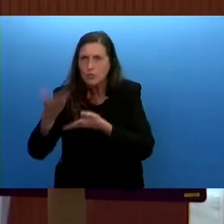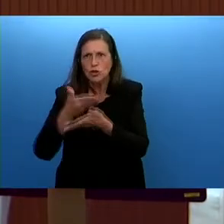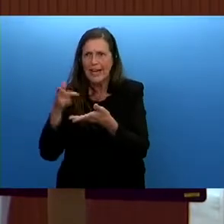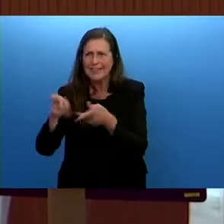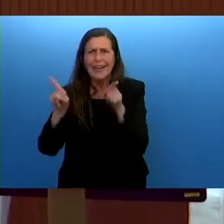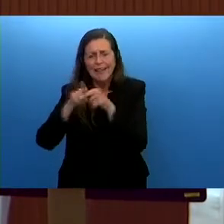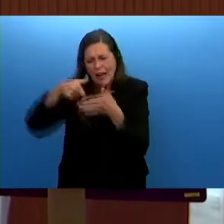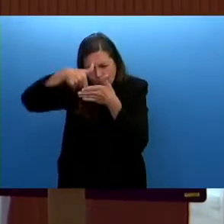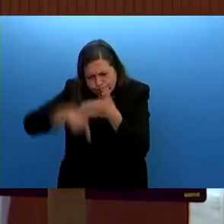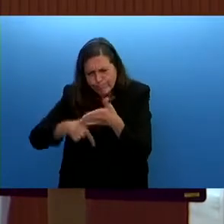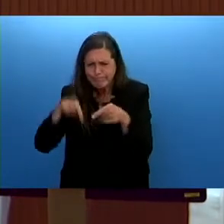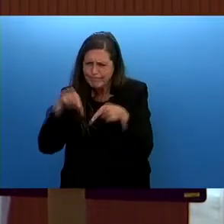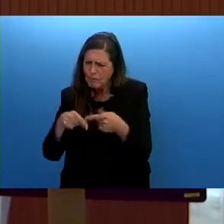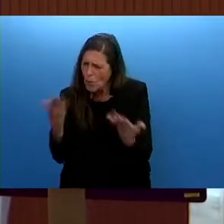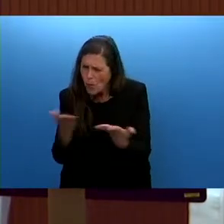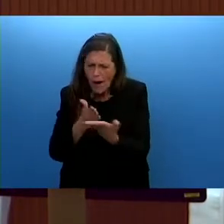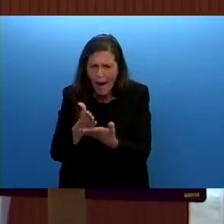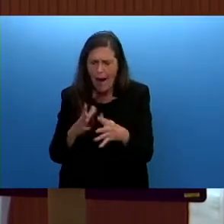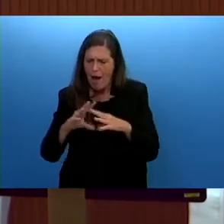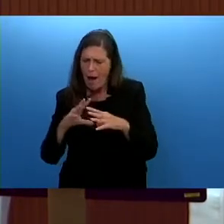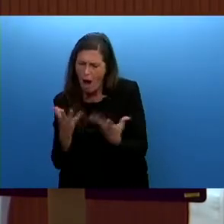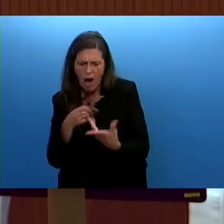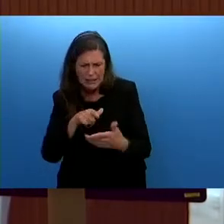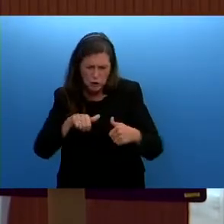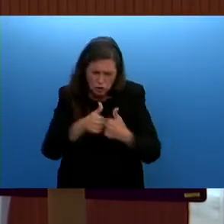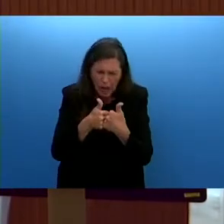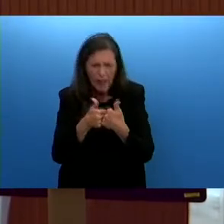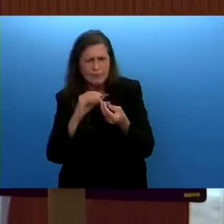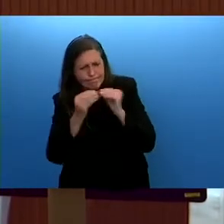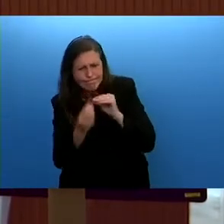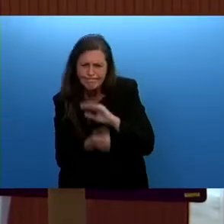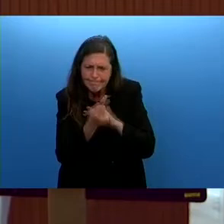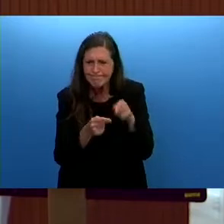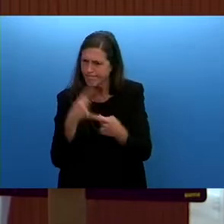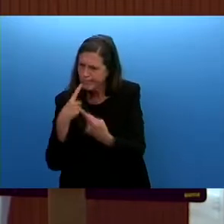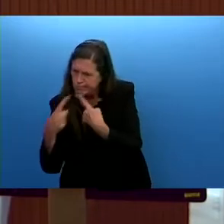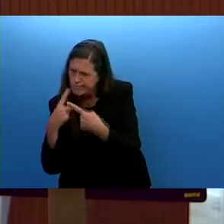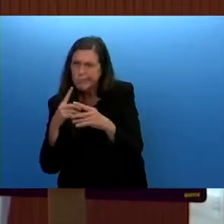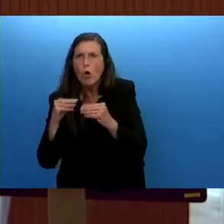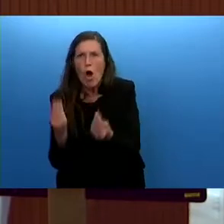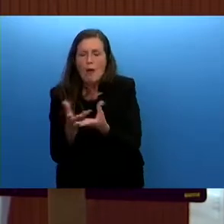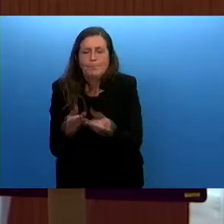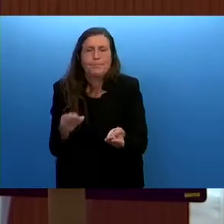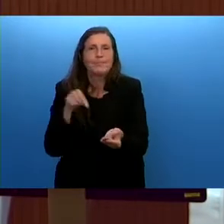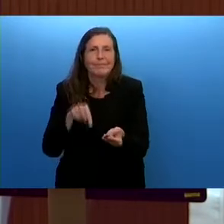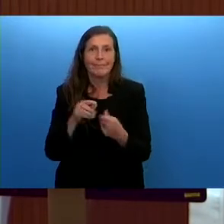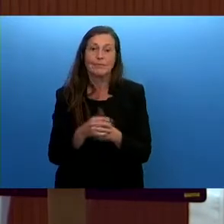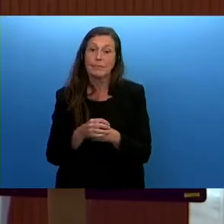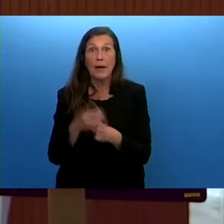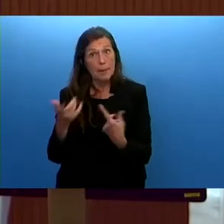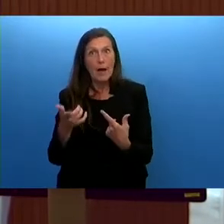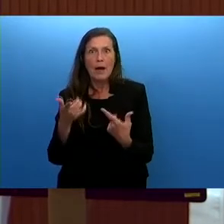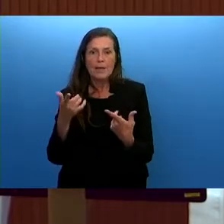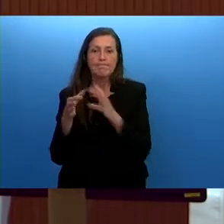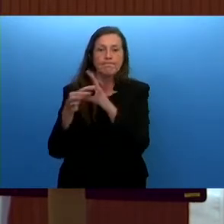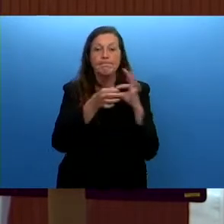side and overcoming gaps and challenges. Engagement at the national and local level is critical. Aligned with the